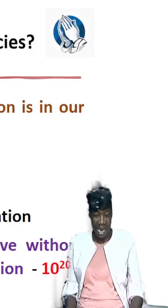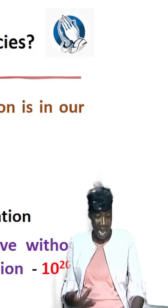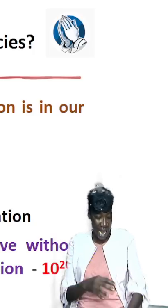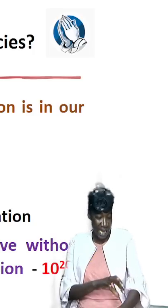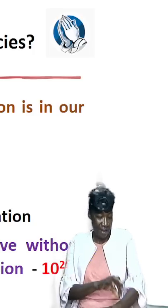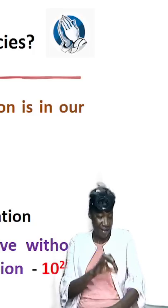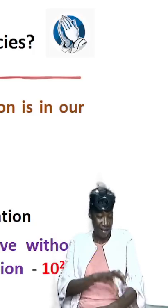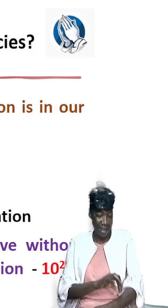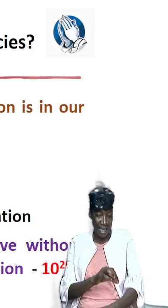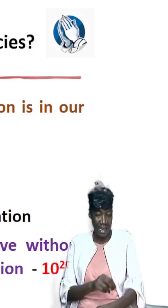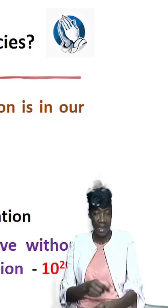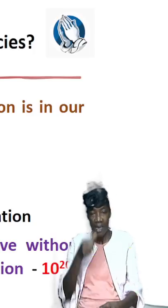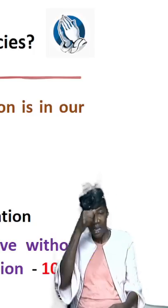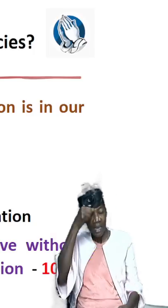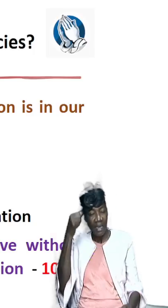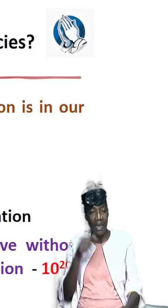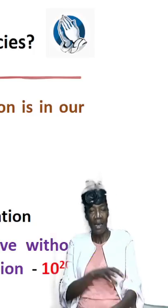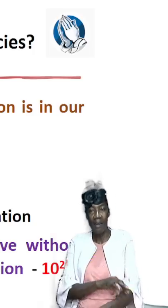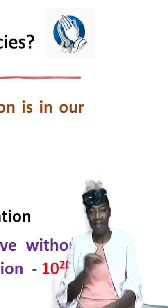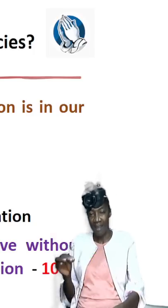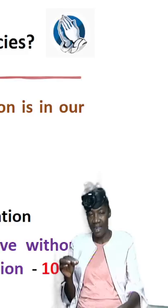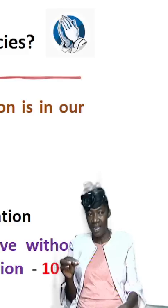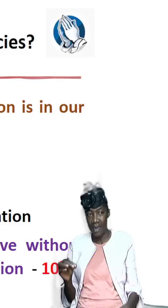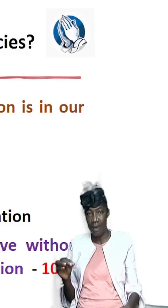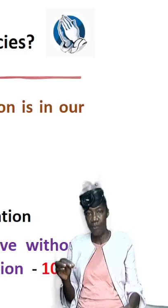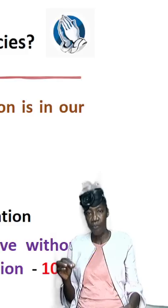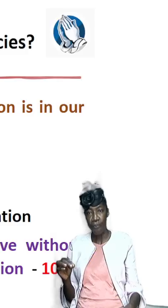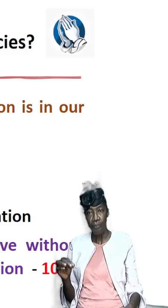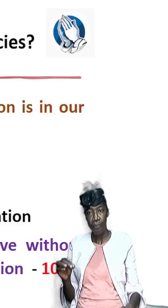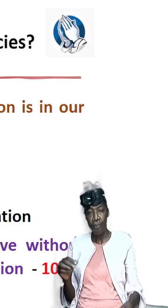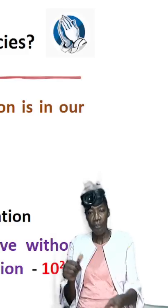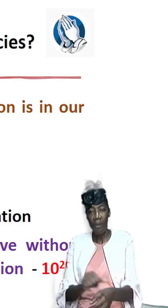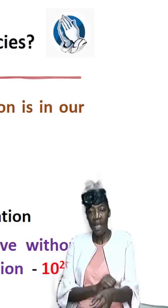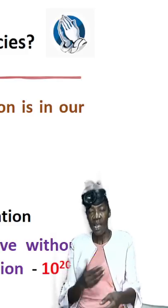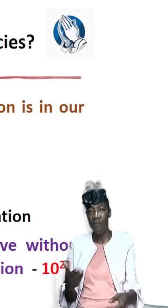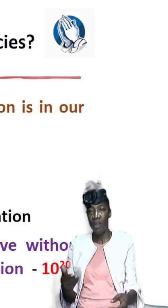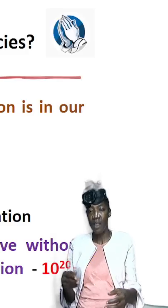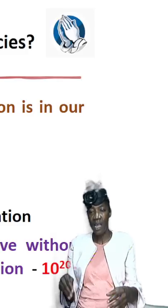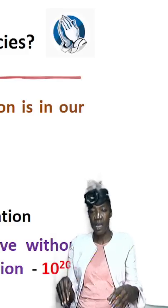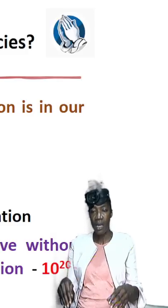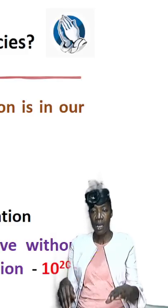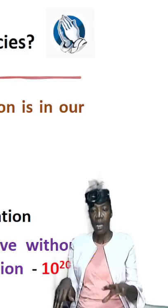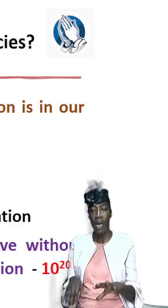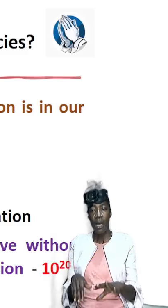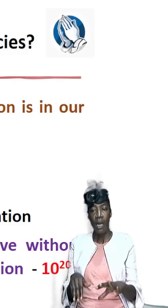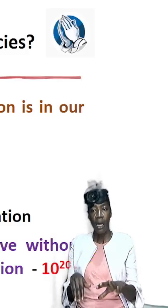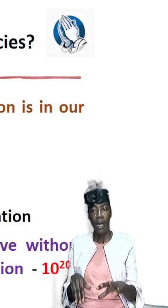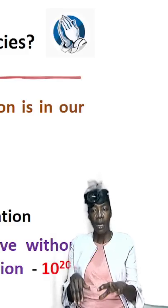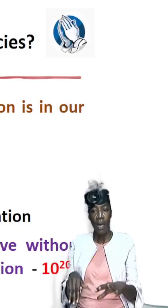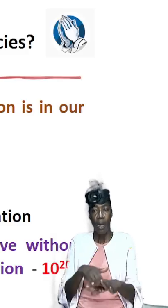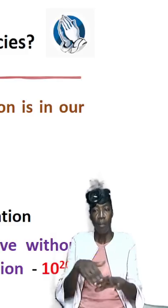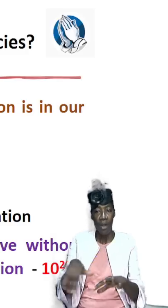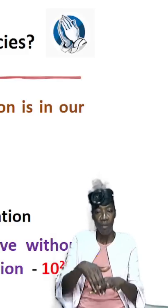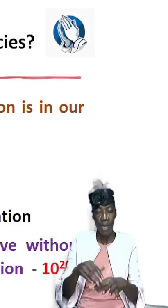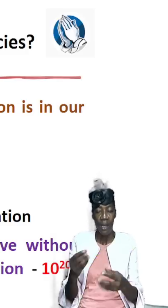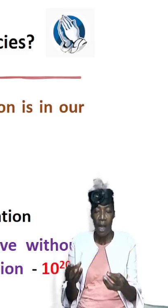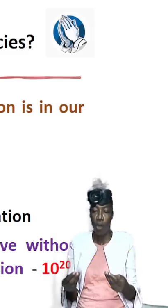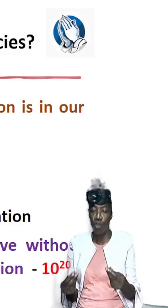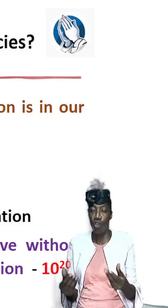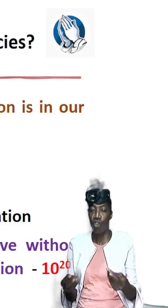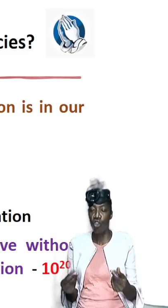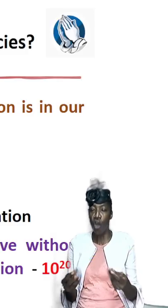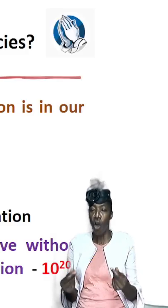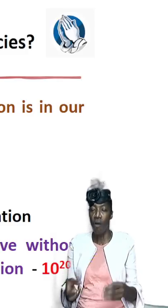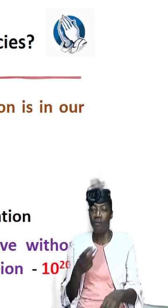means dark as in dark and light as in light and everything in between. It means soft here,